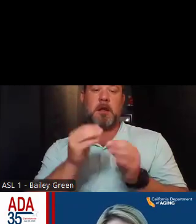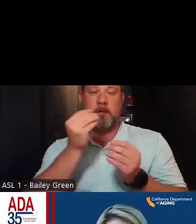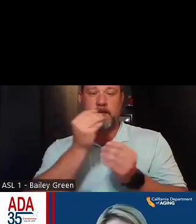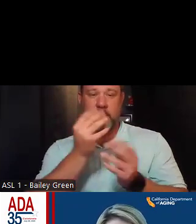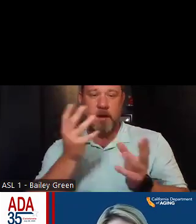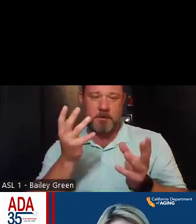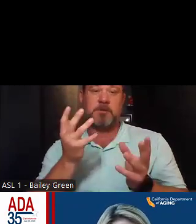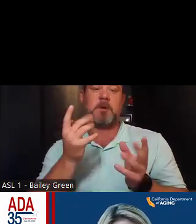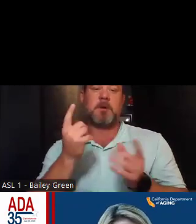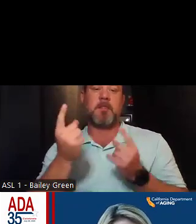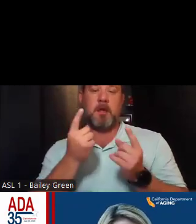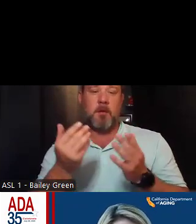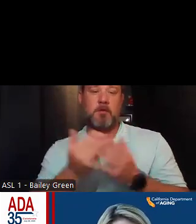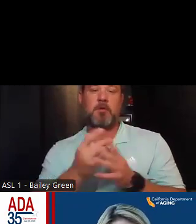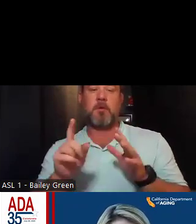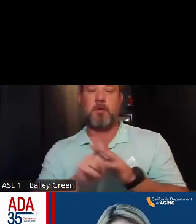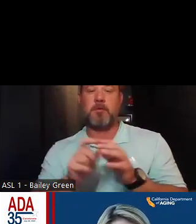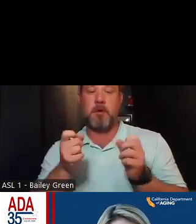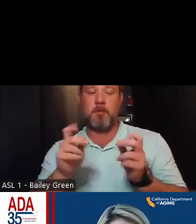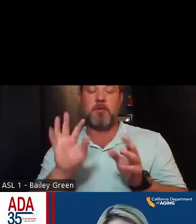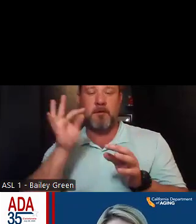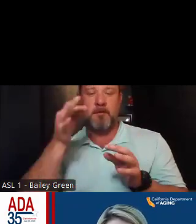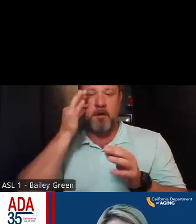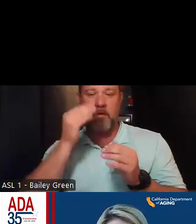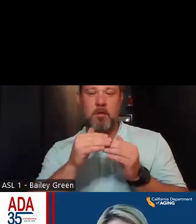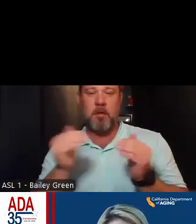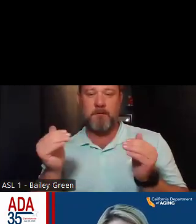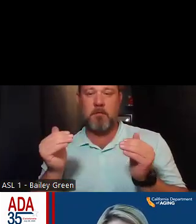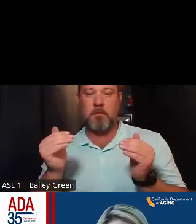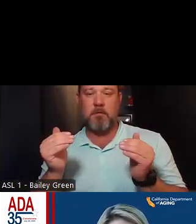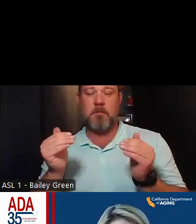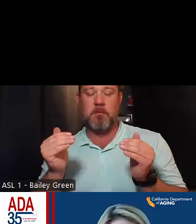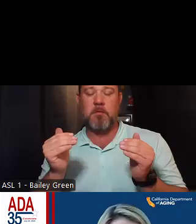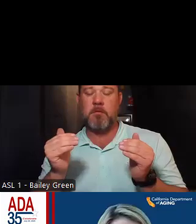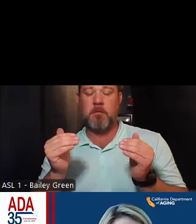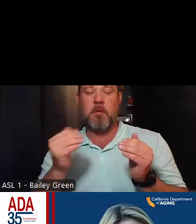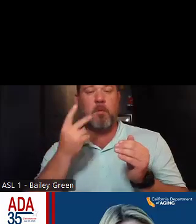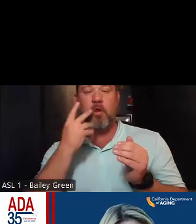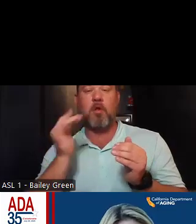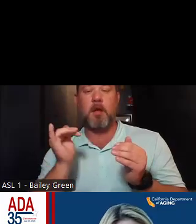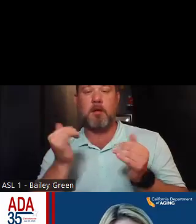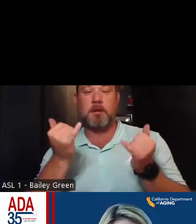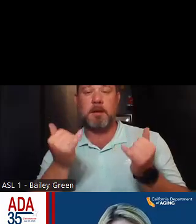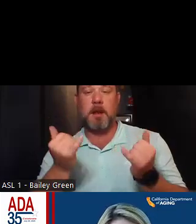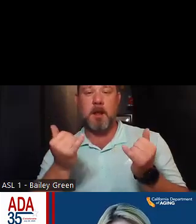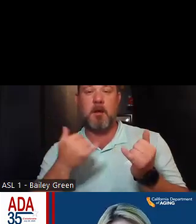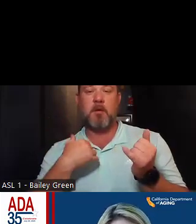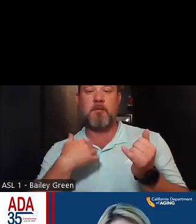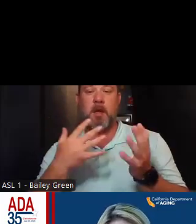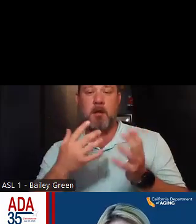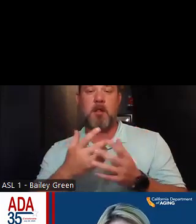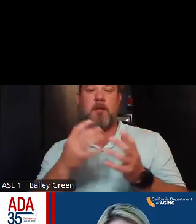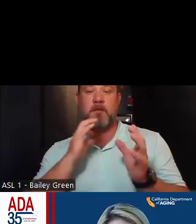think about new emerging opportunities at the federal level and what that could mean. So at this point, we've had such a